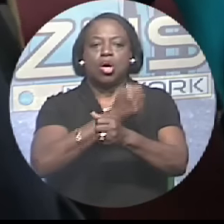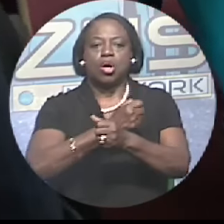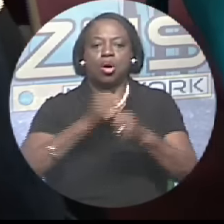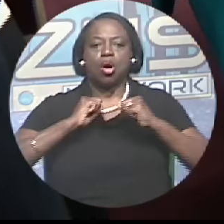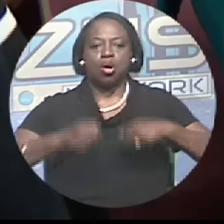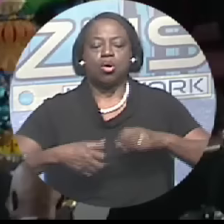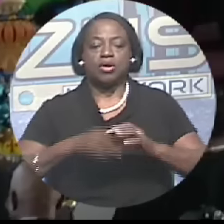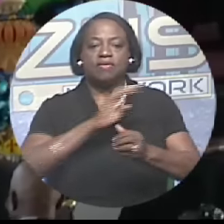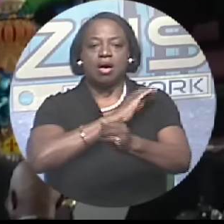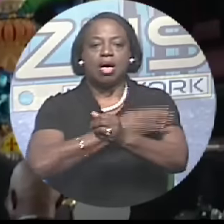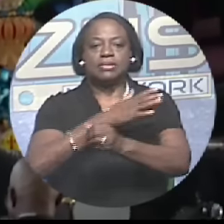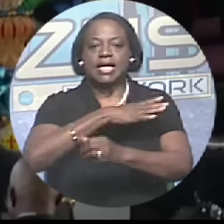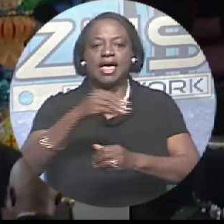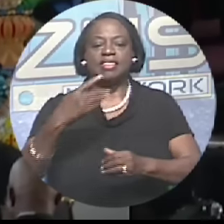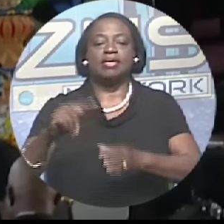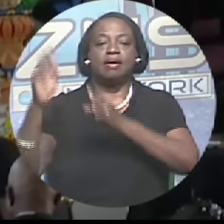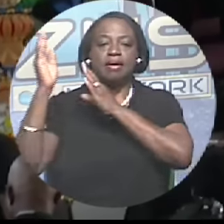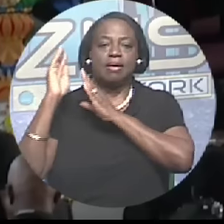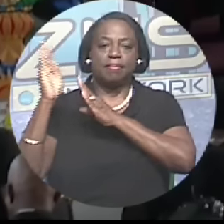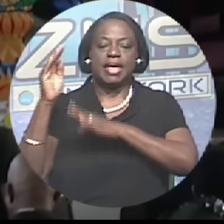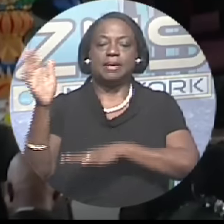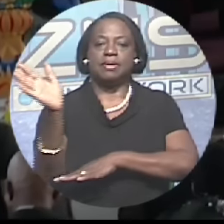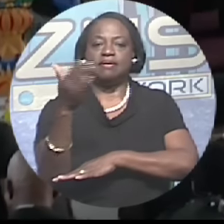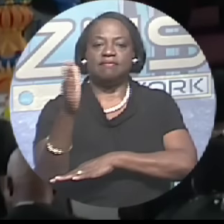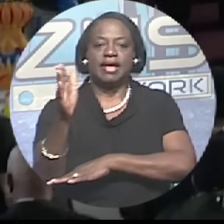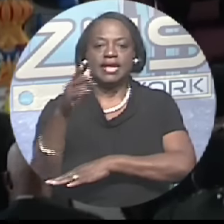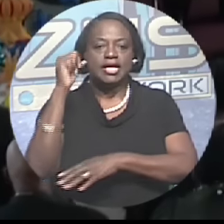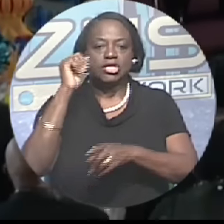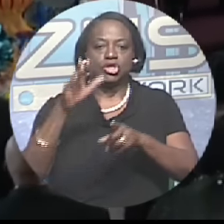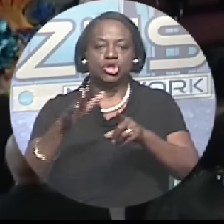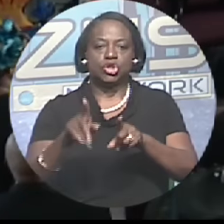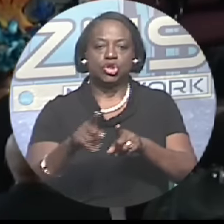spoke passionately about her father and the love for his country.